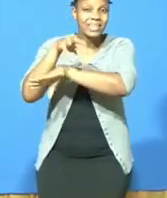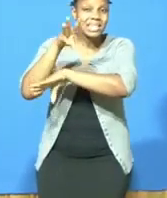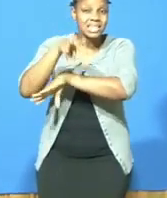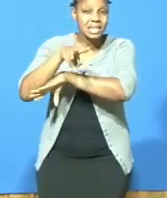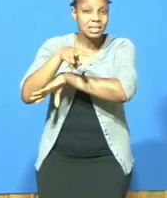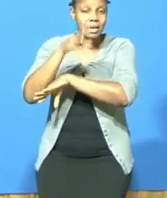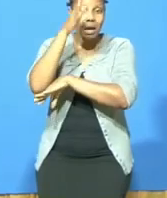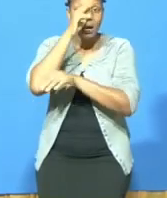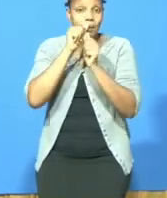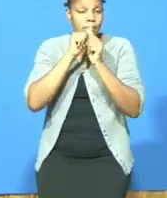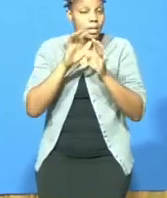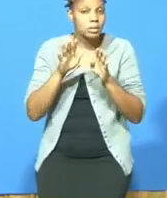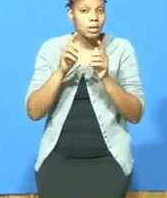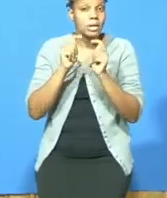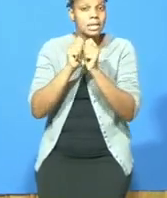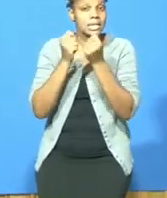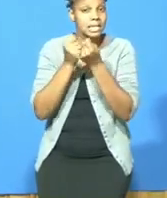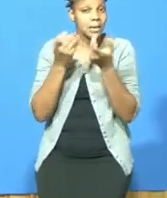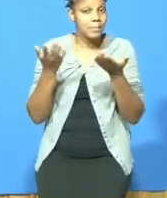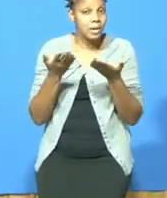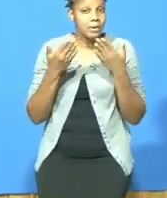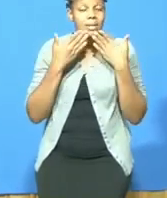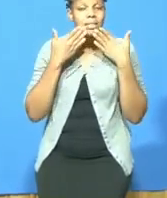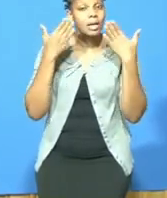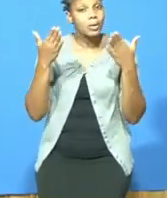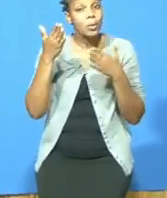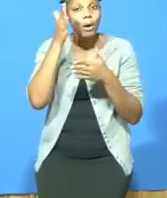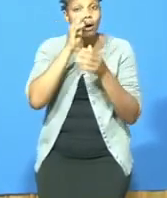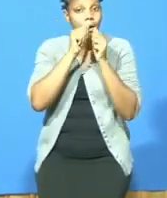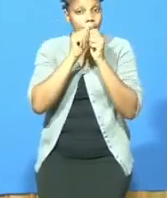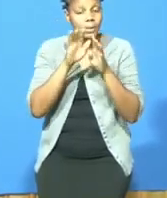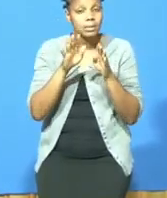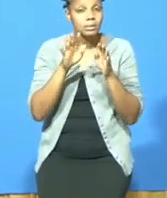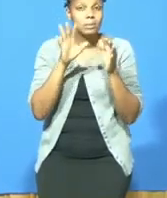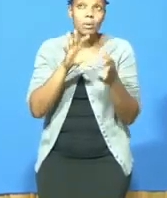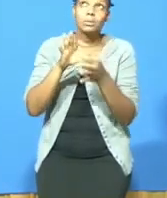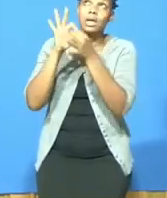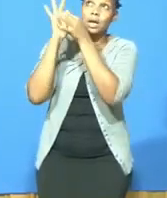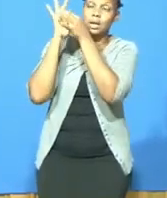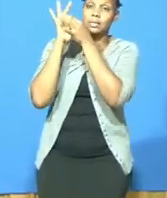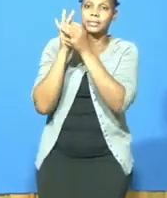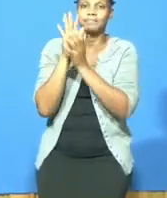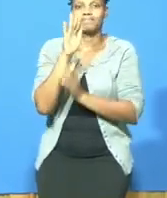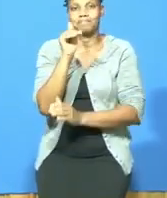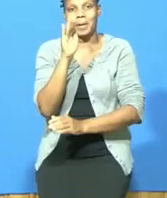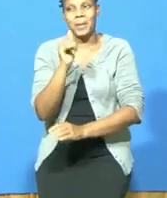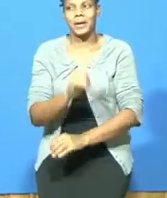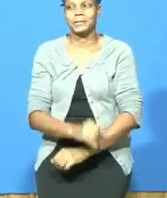of the production team, we say thank you. God bless. Stay connected.